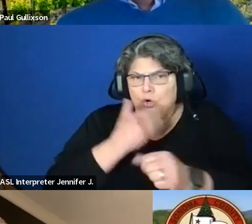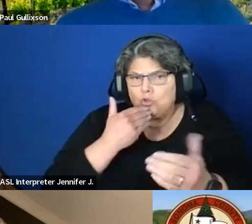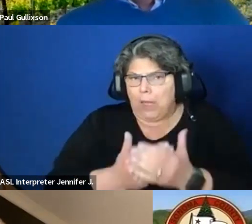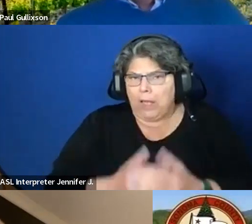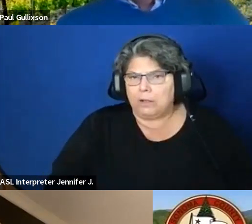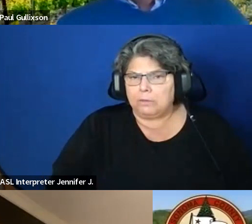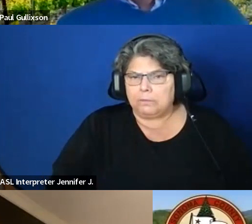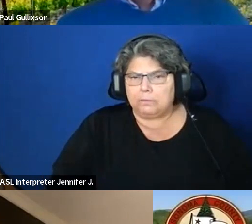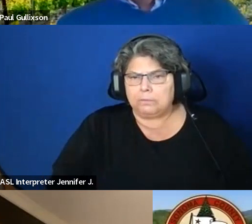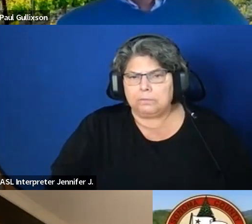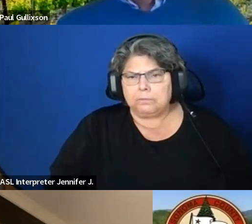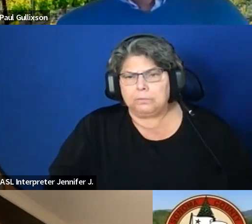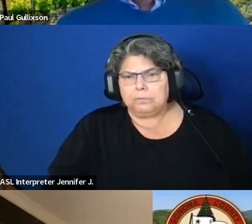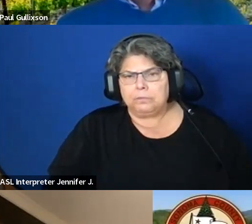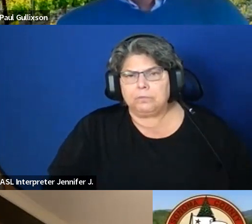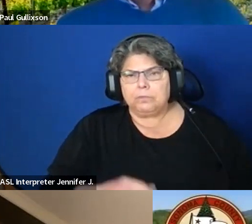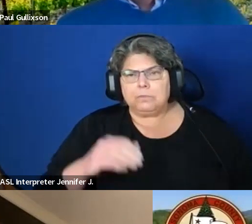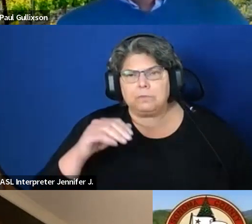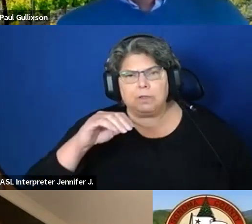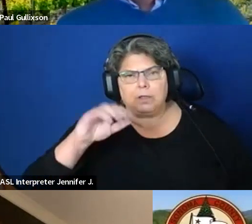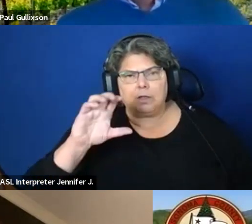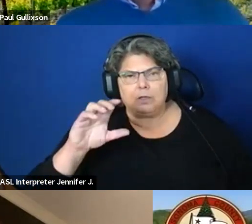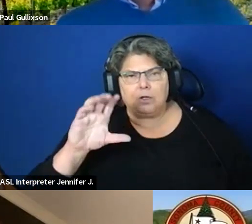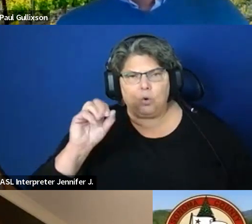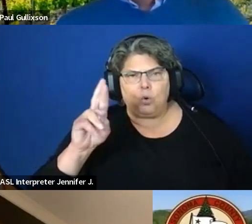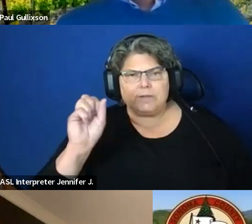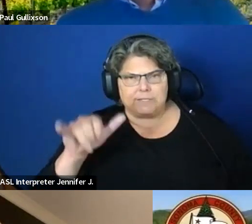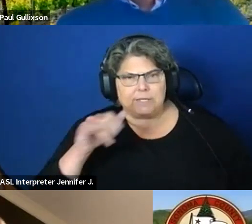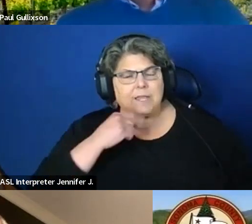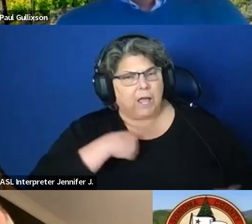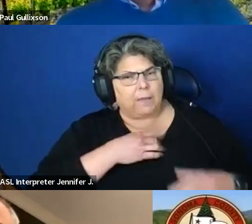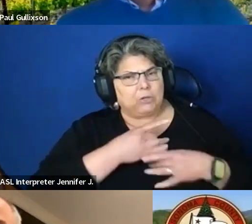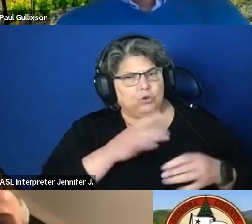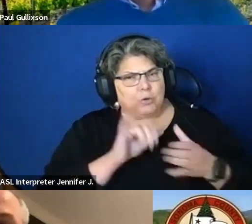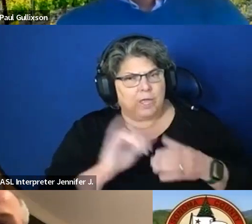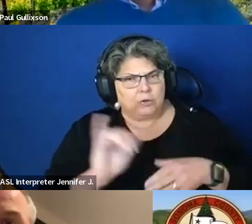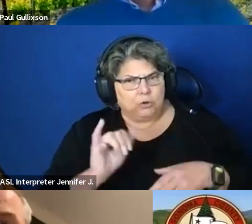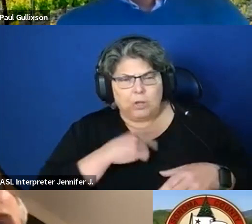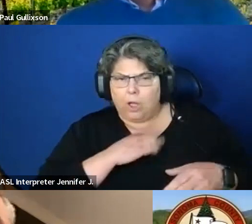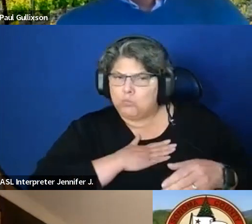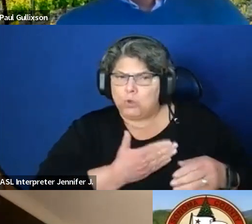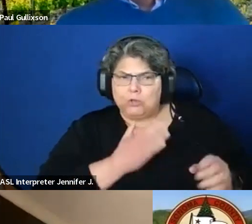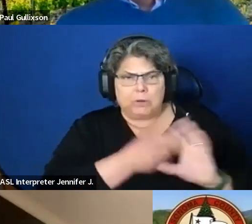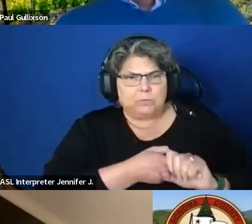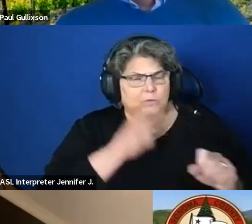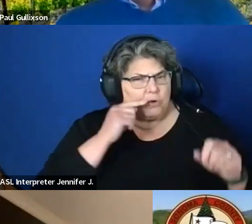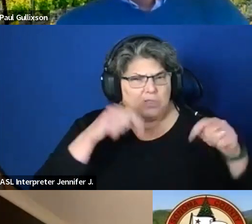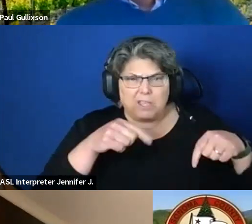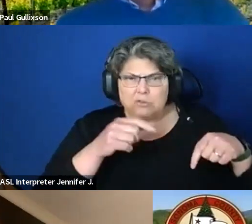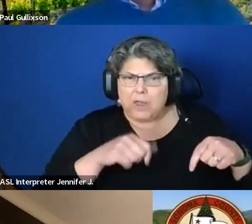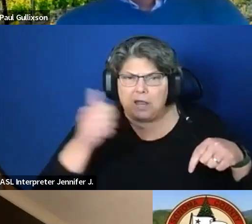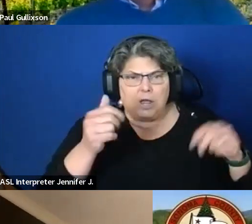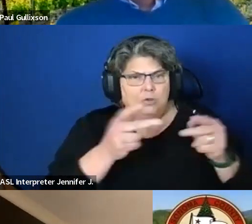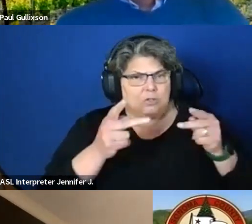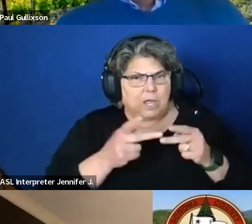And I'm interested in doing something like that too, and would be willing to participate for this or any other site that we come up with.